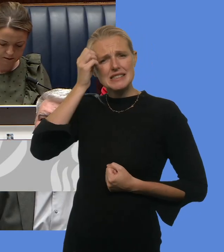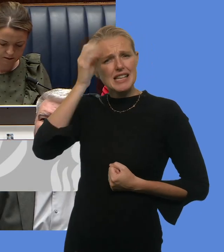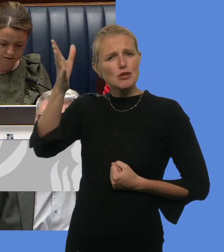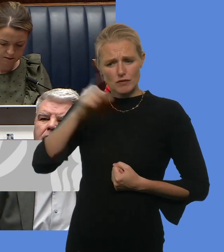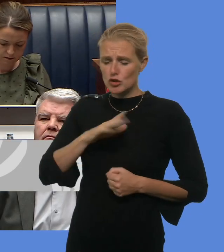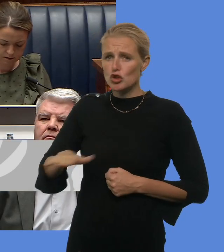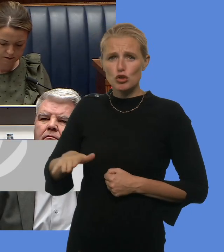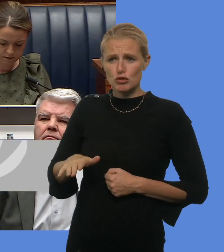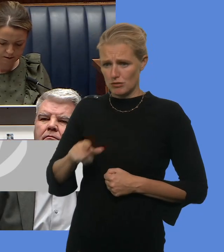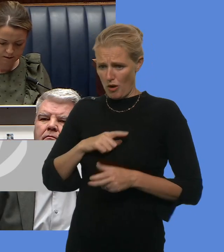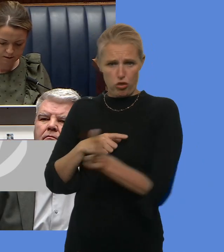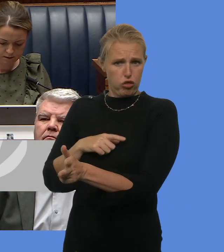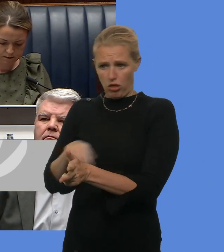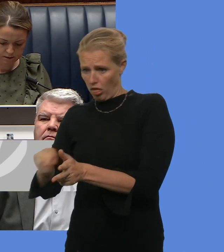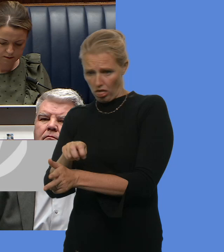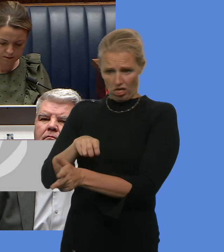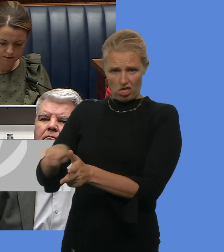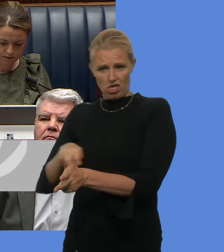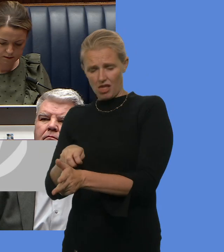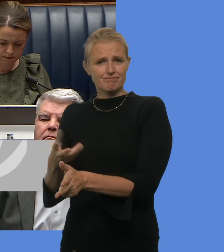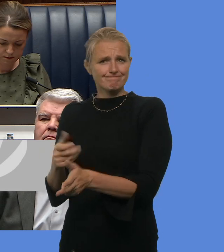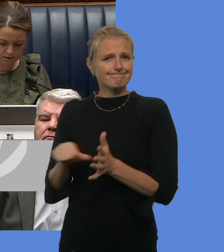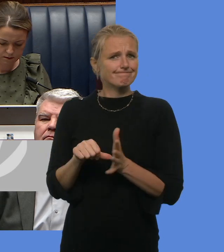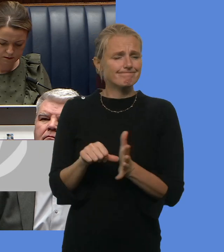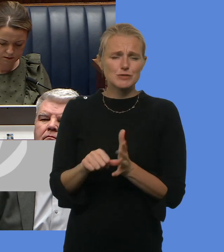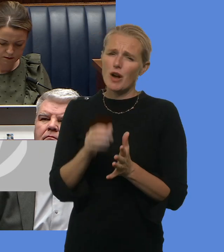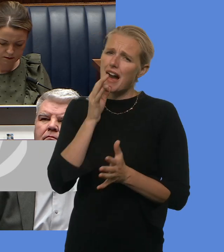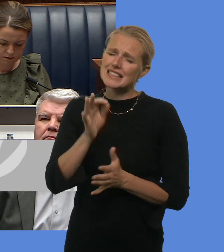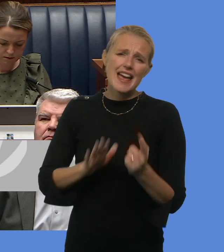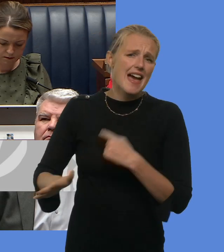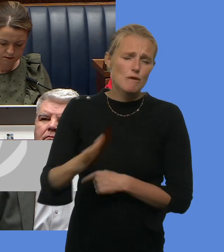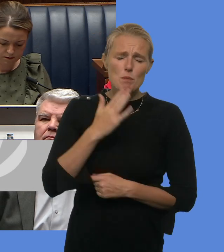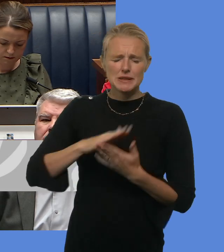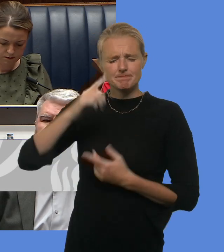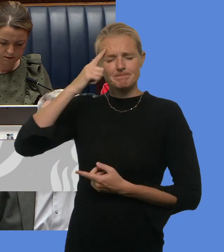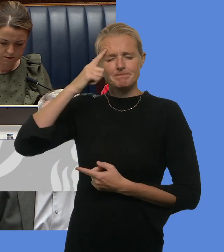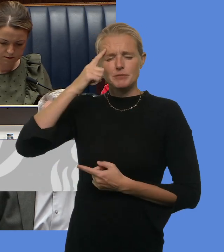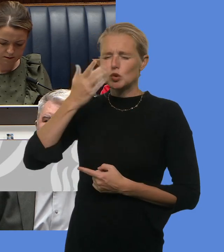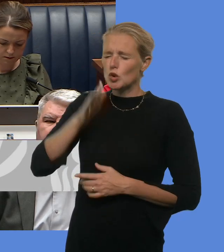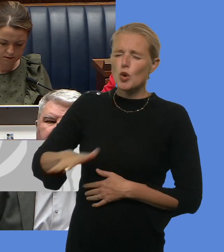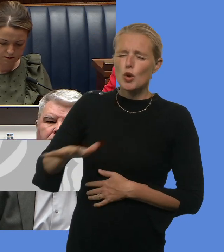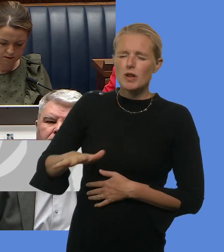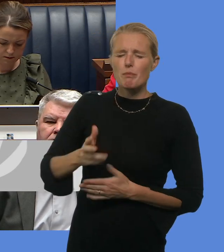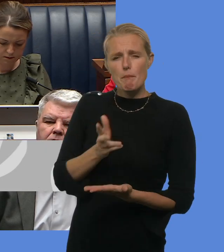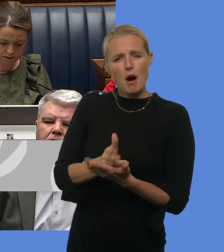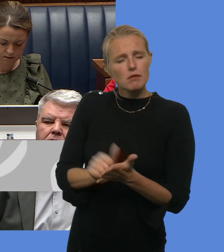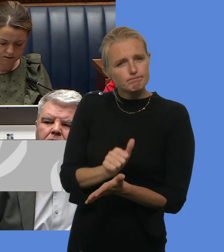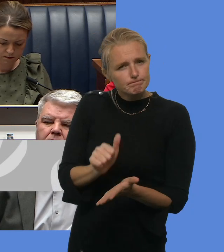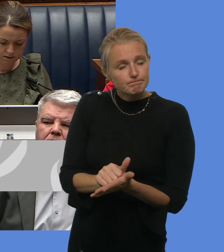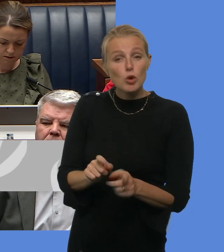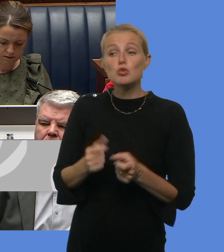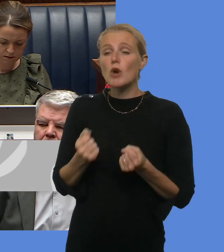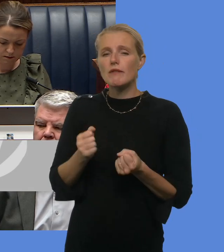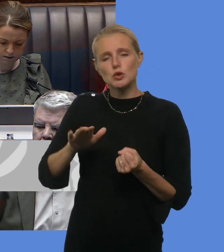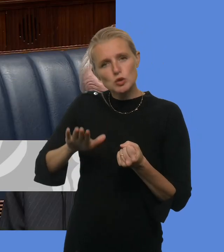the children who are leaving and entering that school. And I would appeal to everyone to be considerate how they park in and around our schools and to slow down when